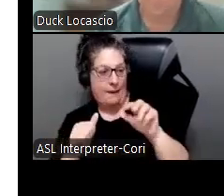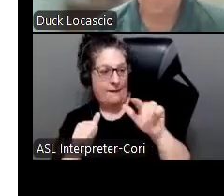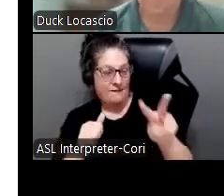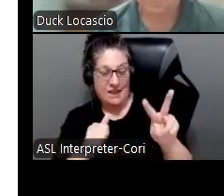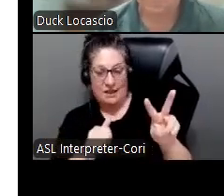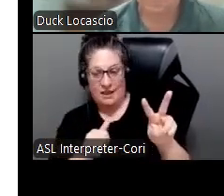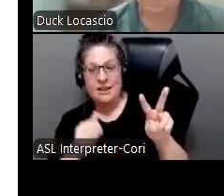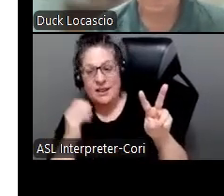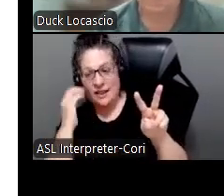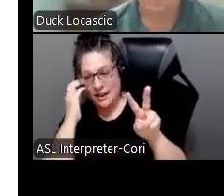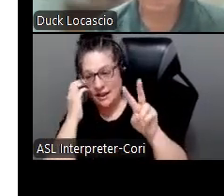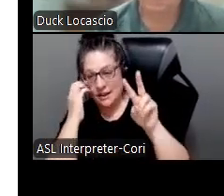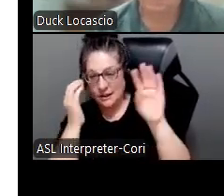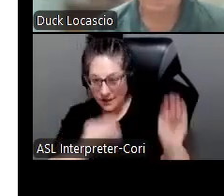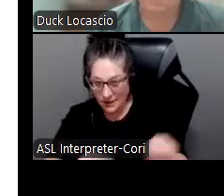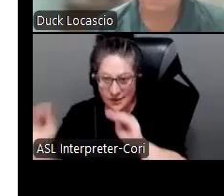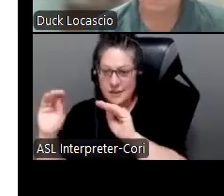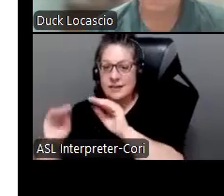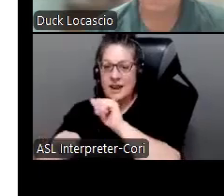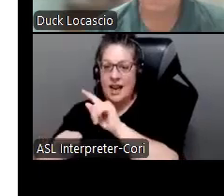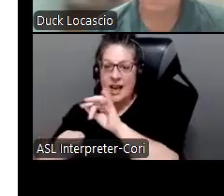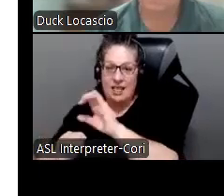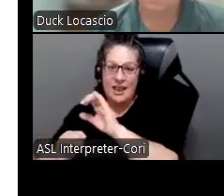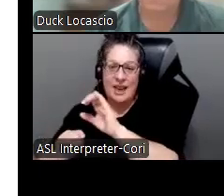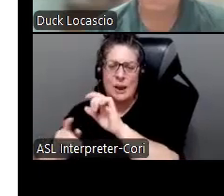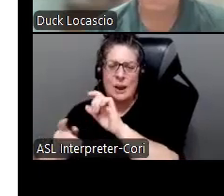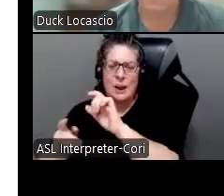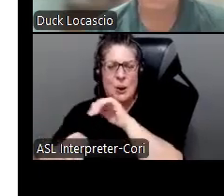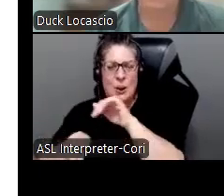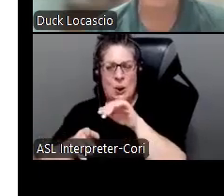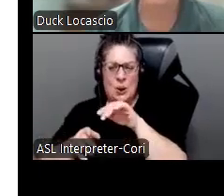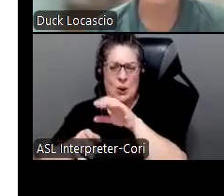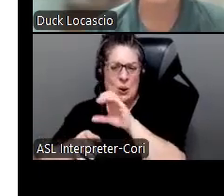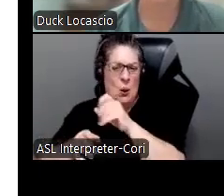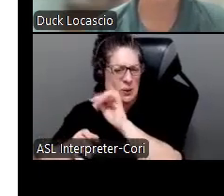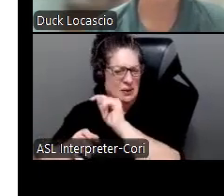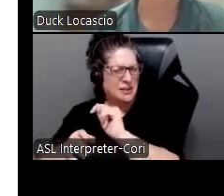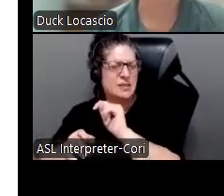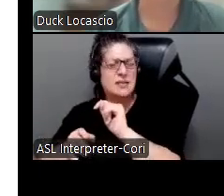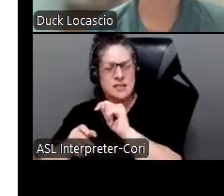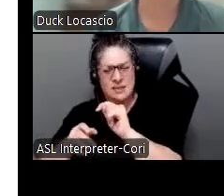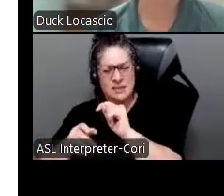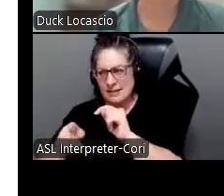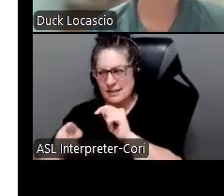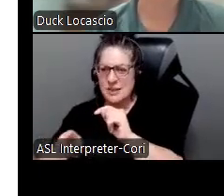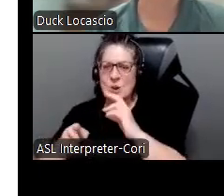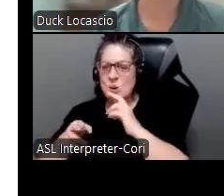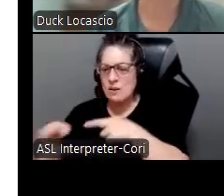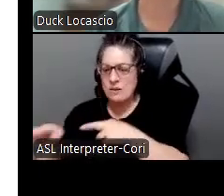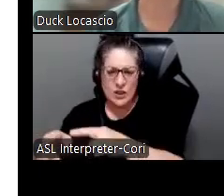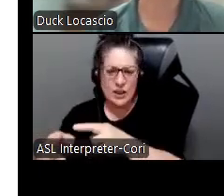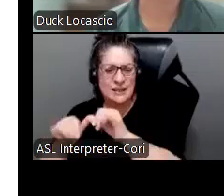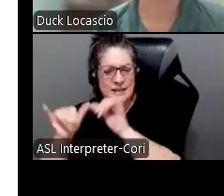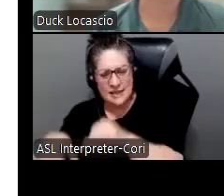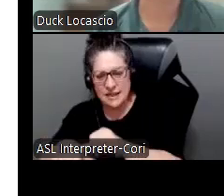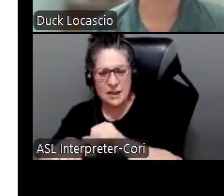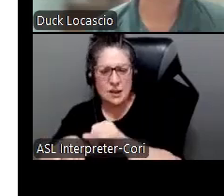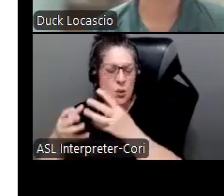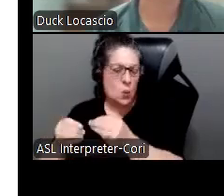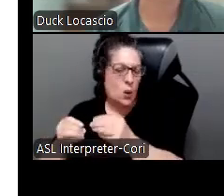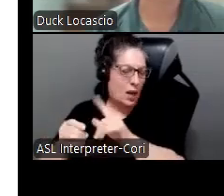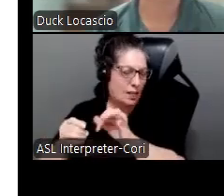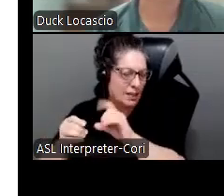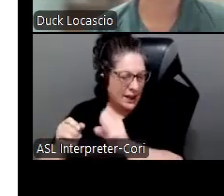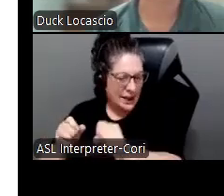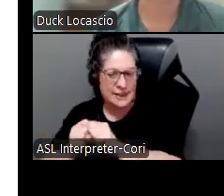behind and move to the Atlantic coast and start dealing with the riverine system wetlands and the isolated wetland